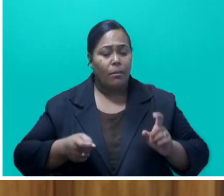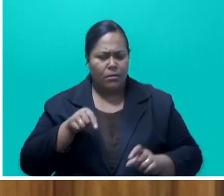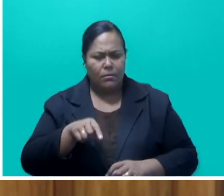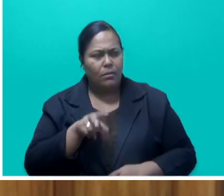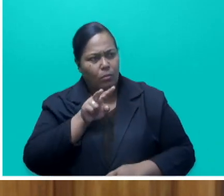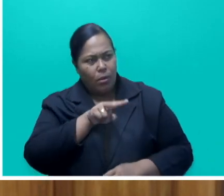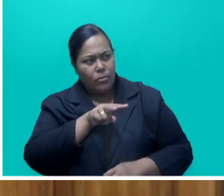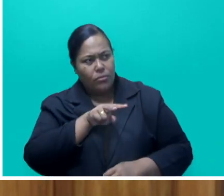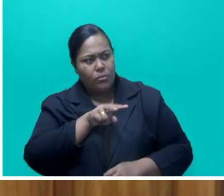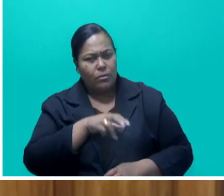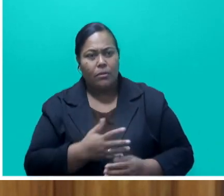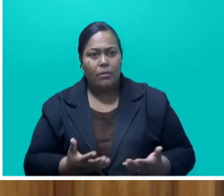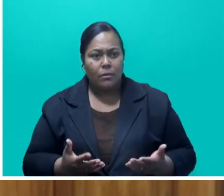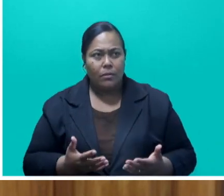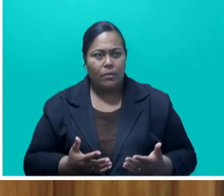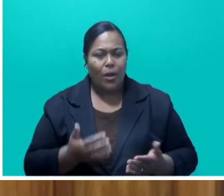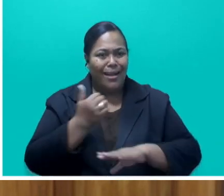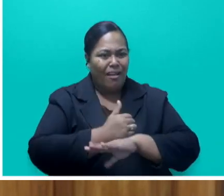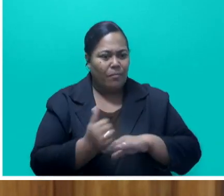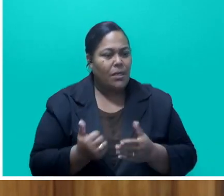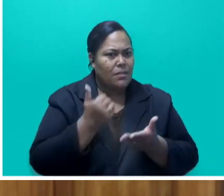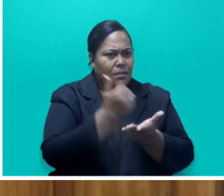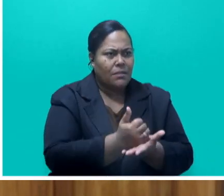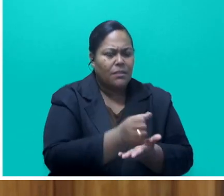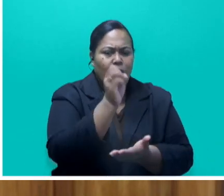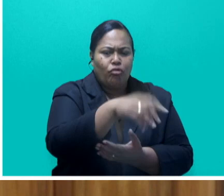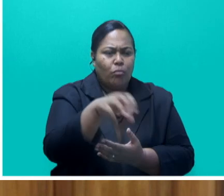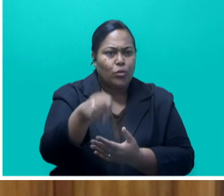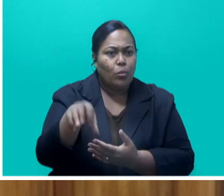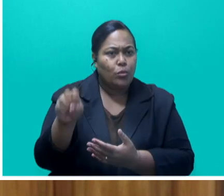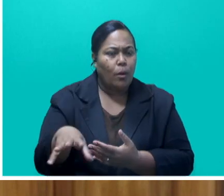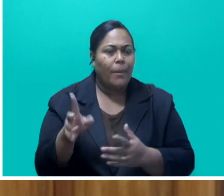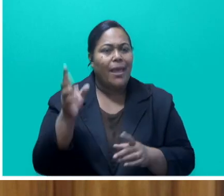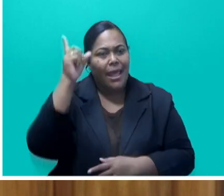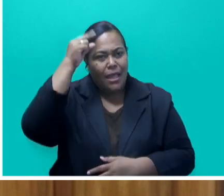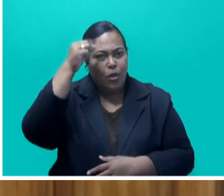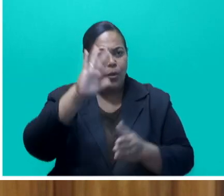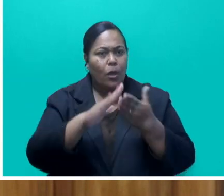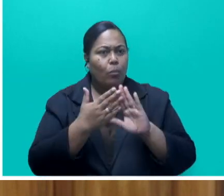sidelines, as government assistance mostly targeted Tauke communities.